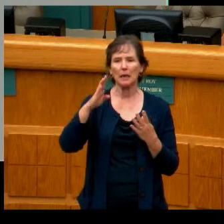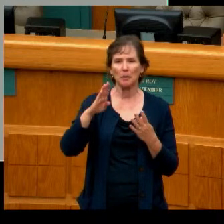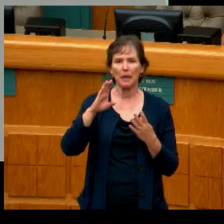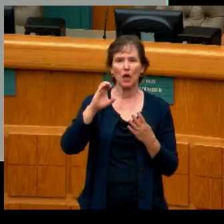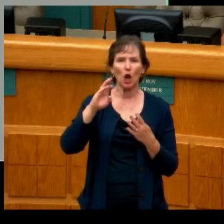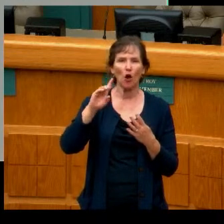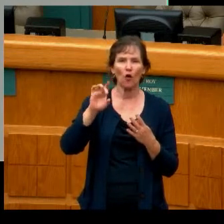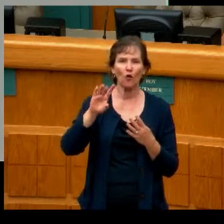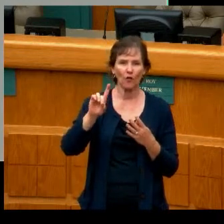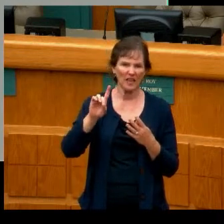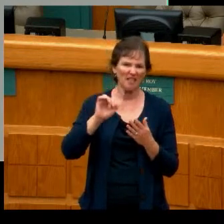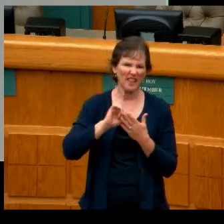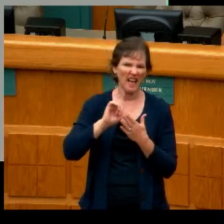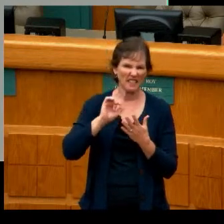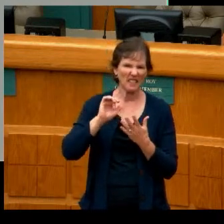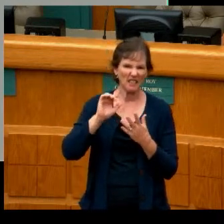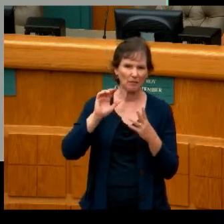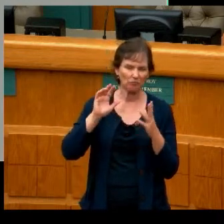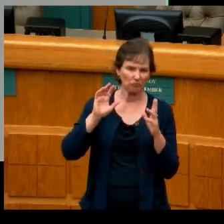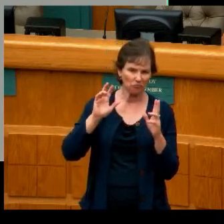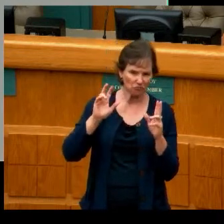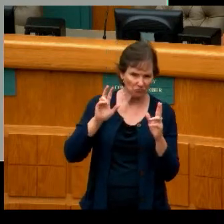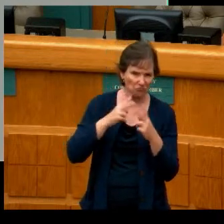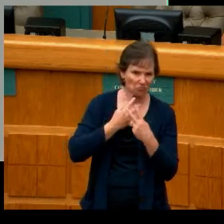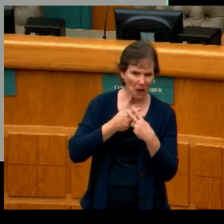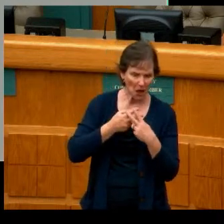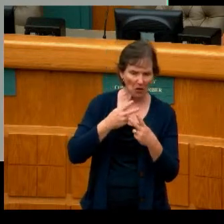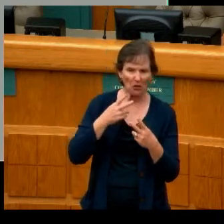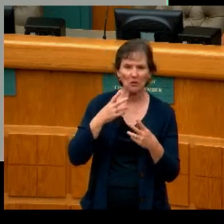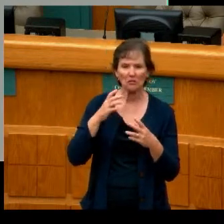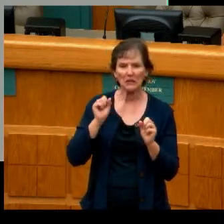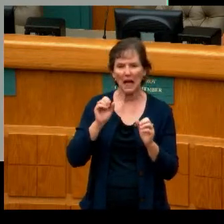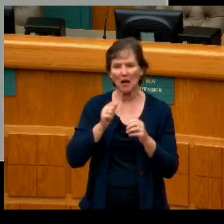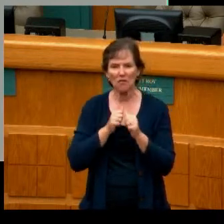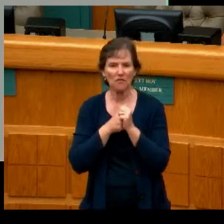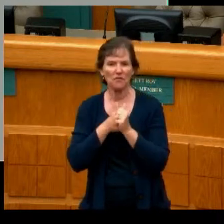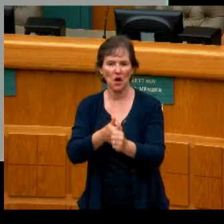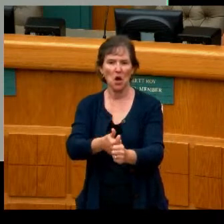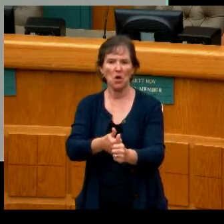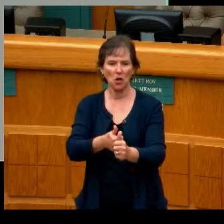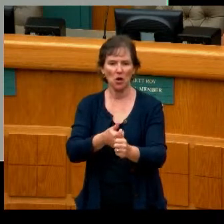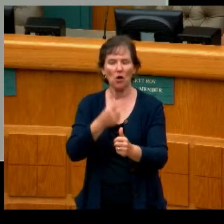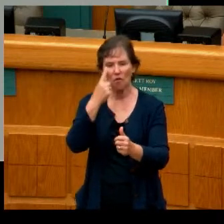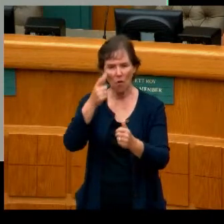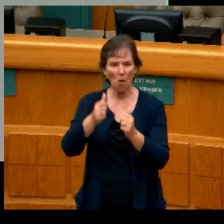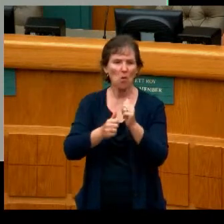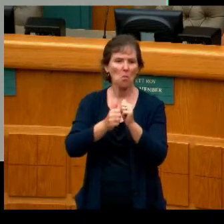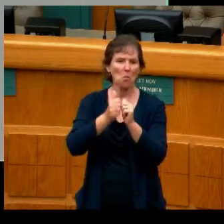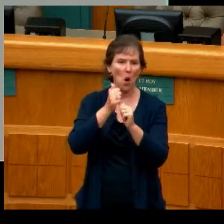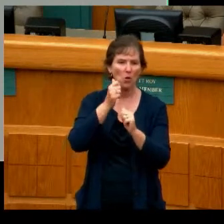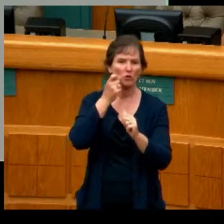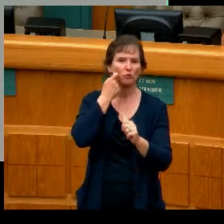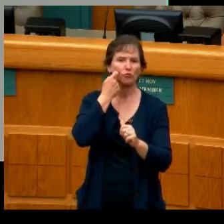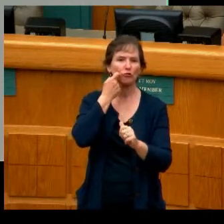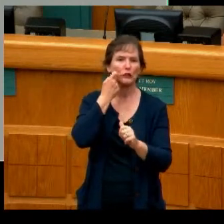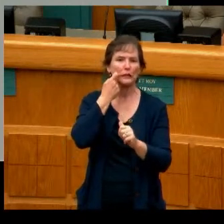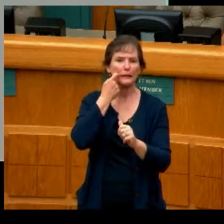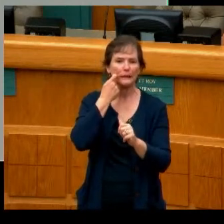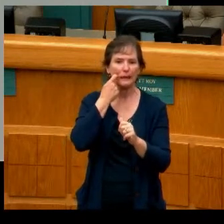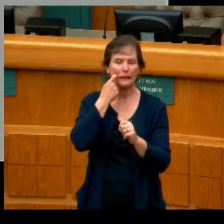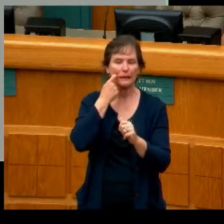Instagram. CB COVID is our handle, so if you want to go and follow us there, you can get the most up-to-date